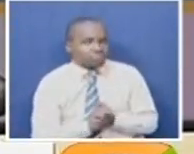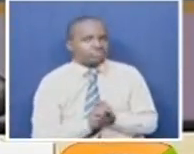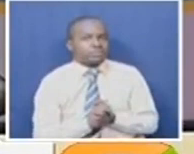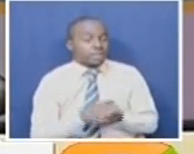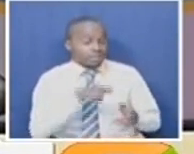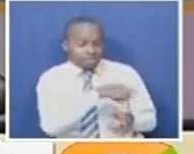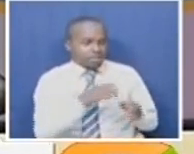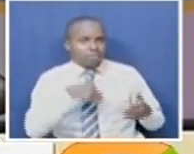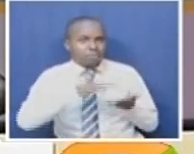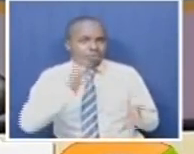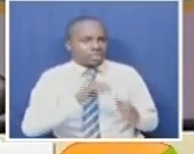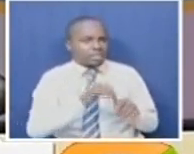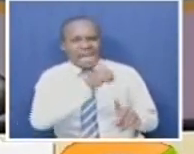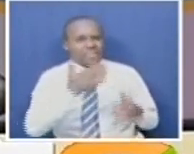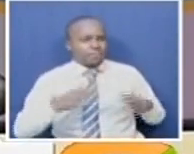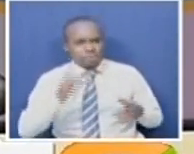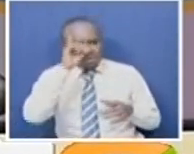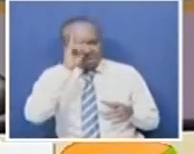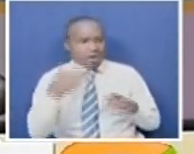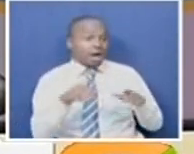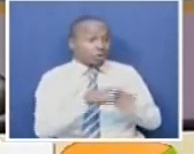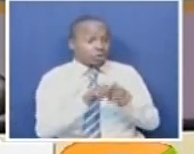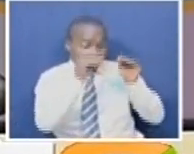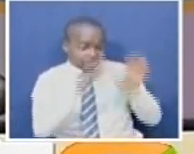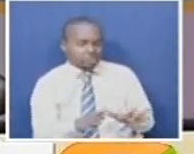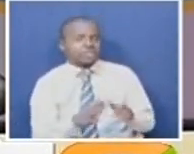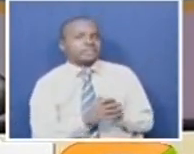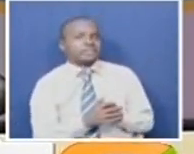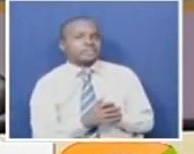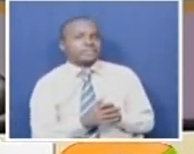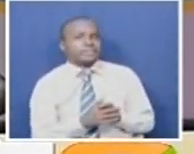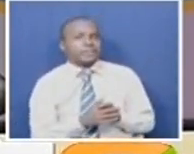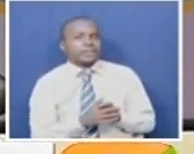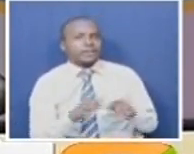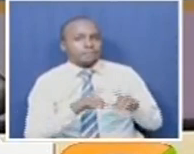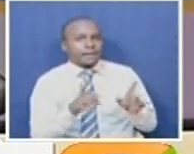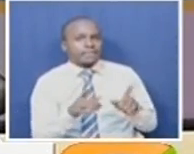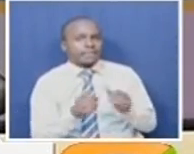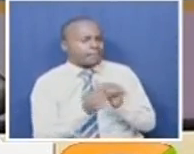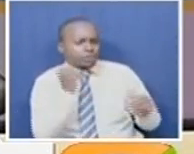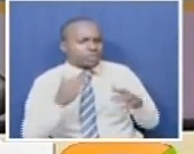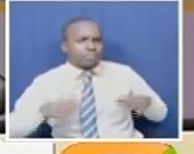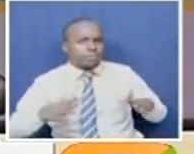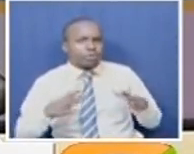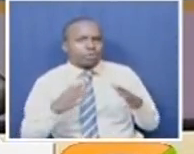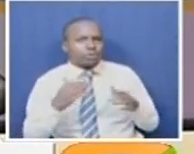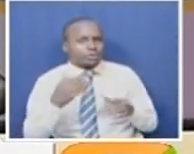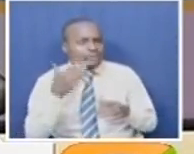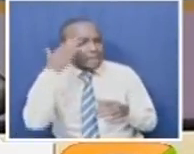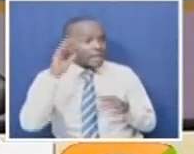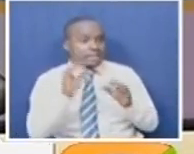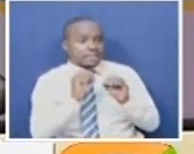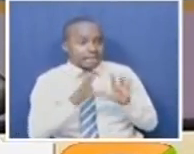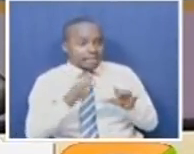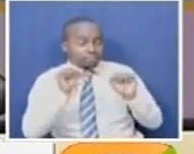Then you'll have the strangers. Teachers also are very common. Mm-hmm. But yeah, and most people don't realize it can actually happen